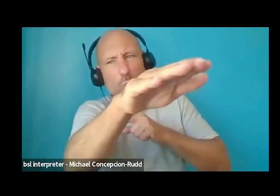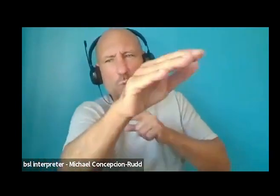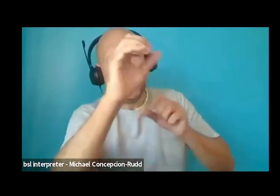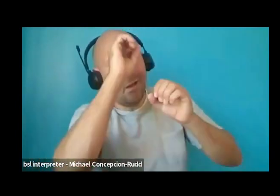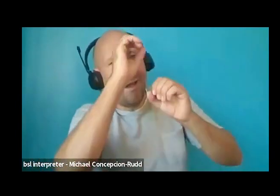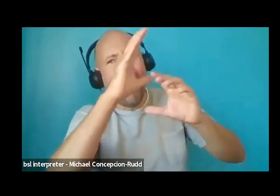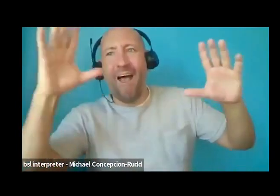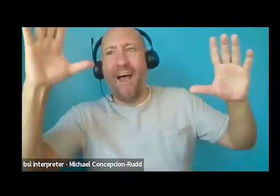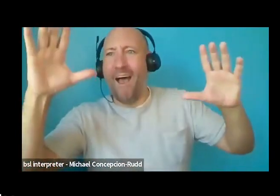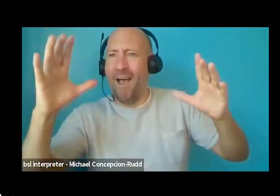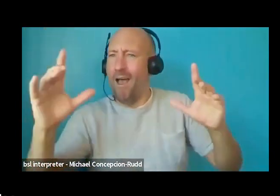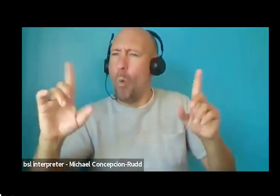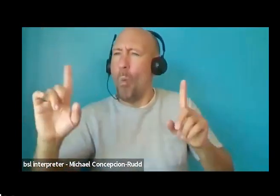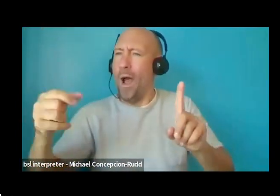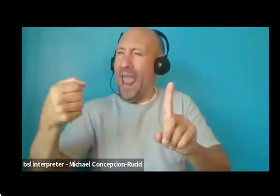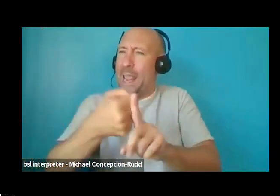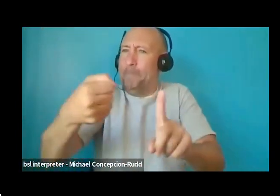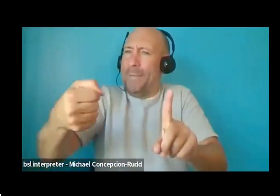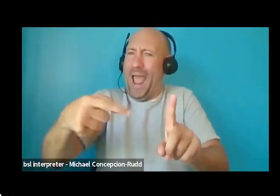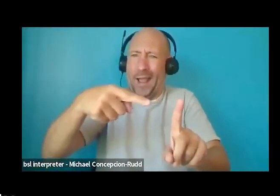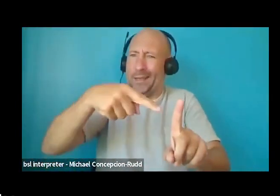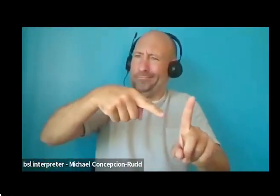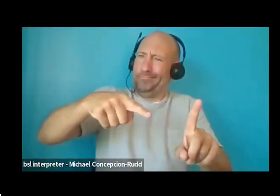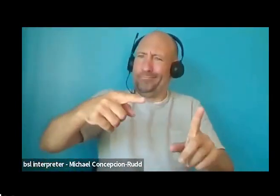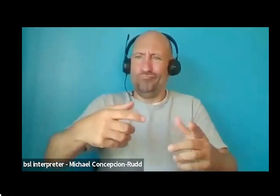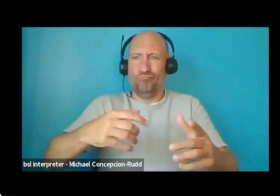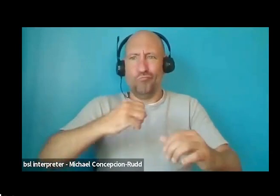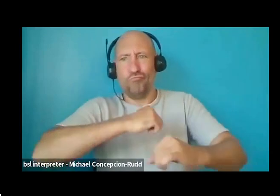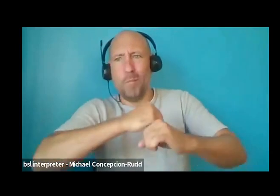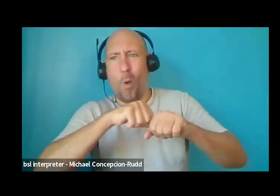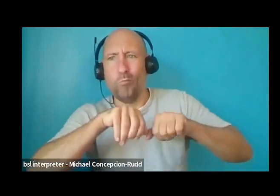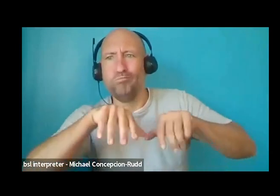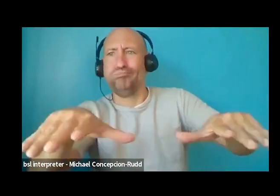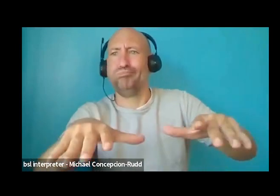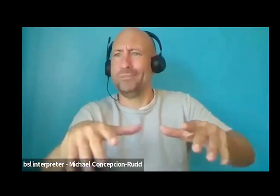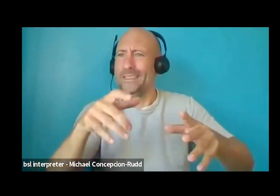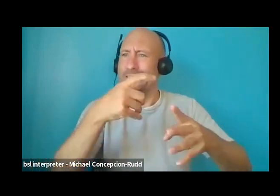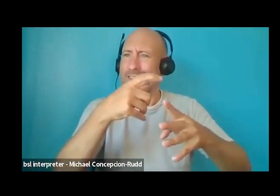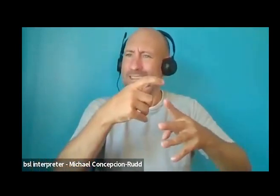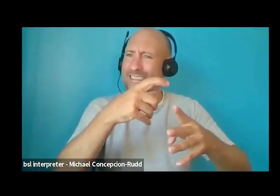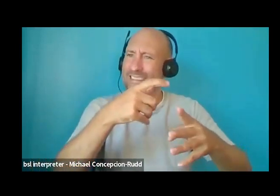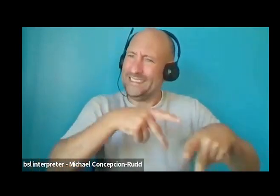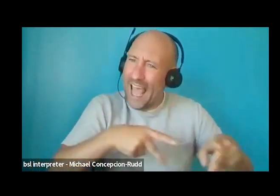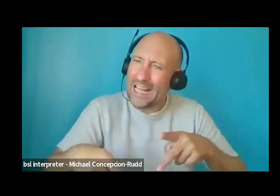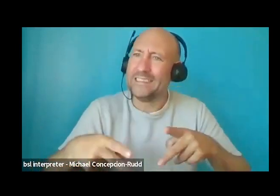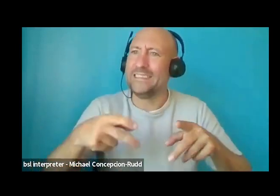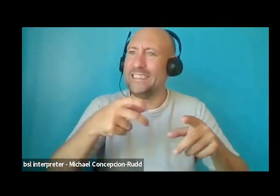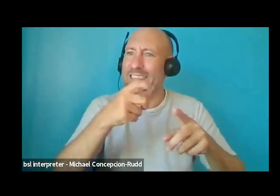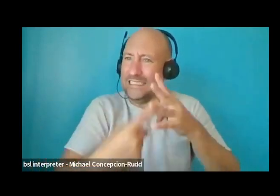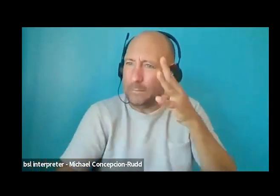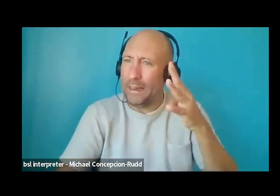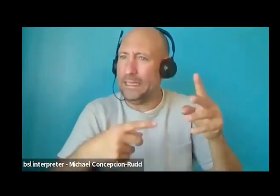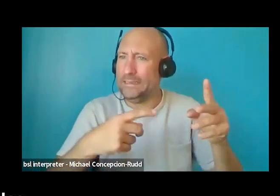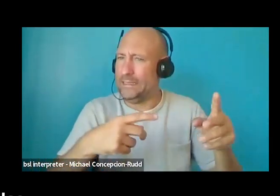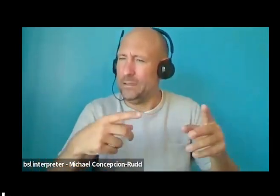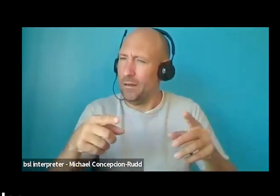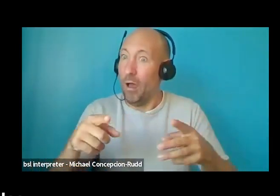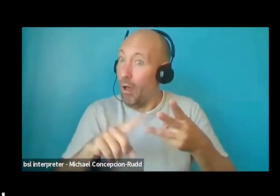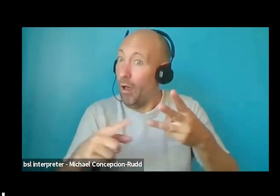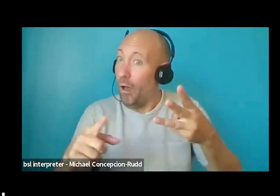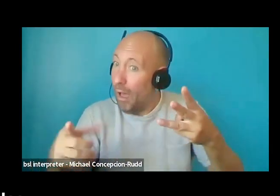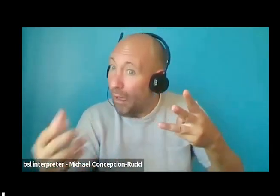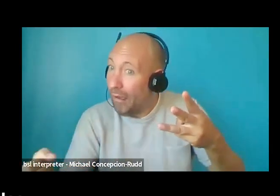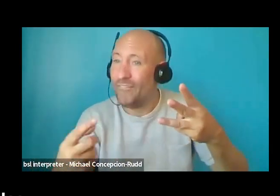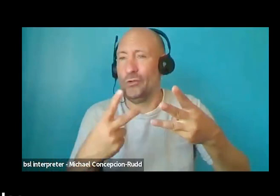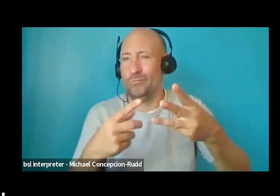this residency, will have in promoting dance and disability? And that has up to 20 points. And then